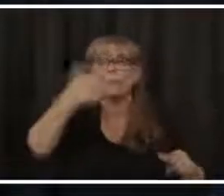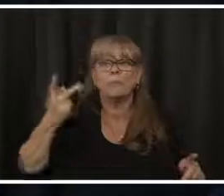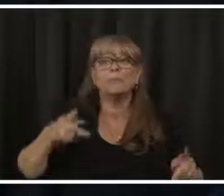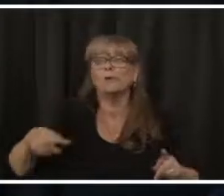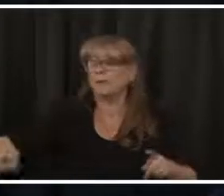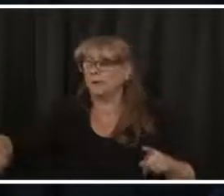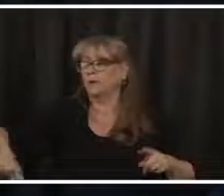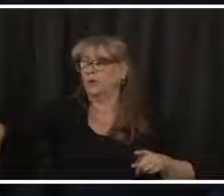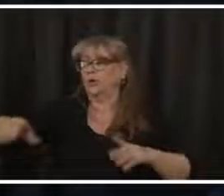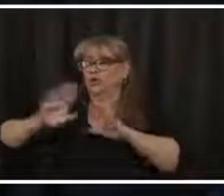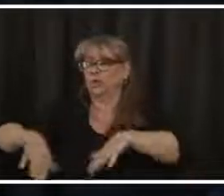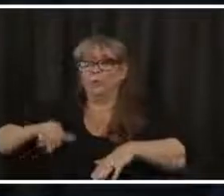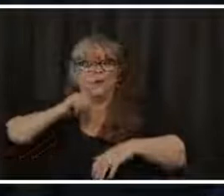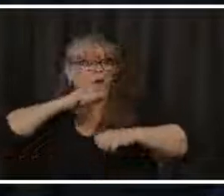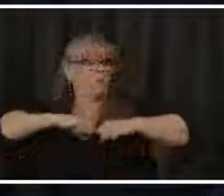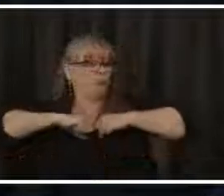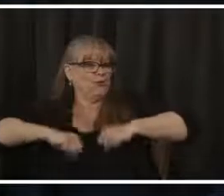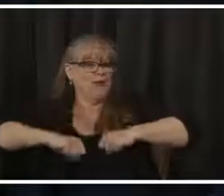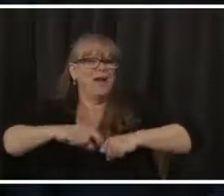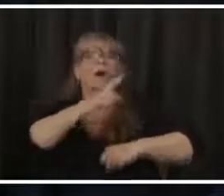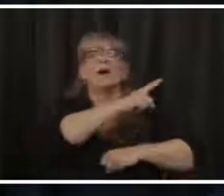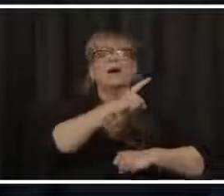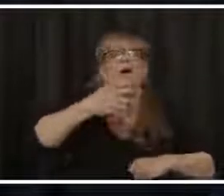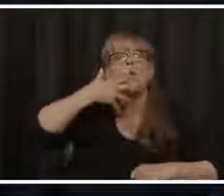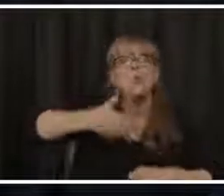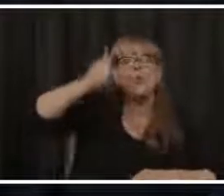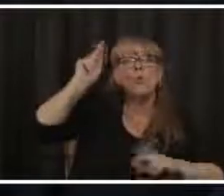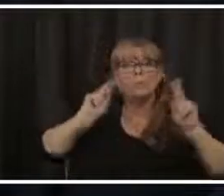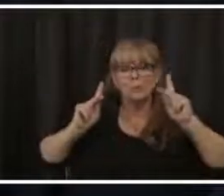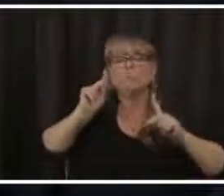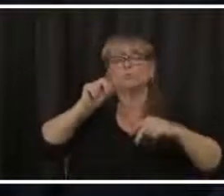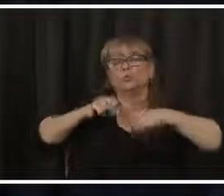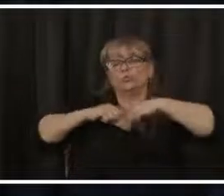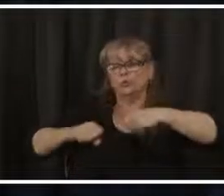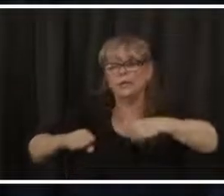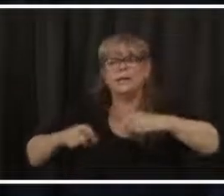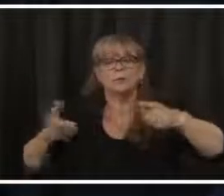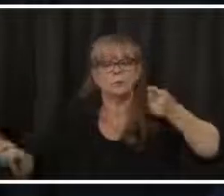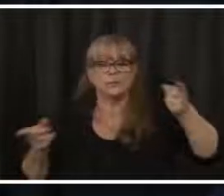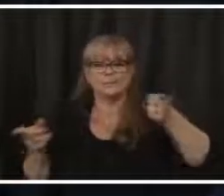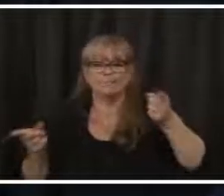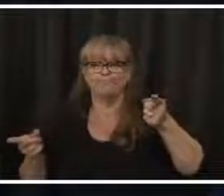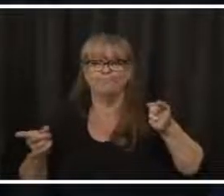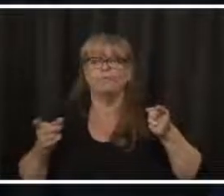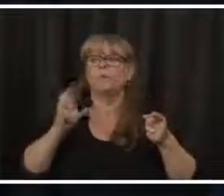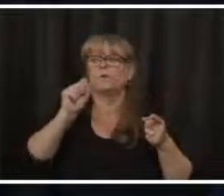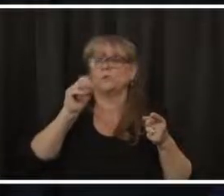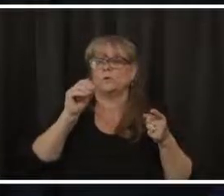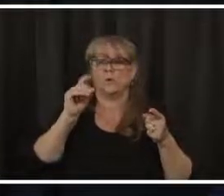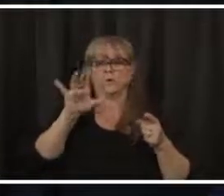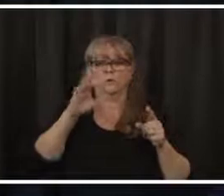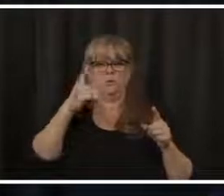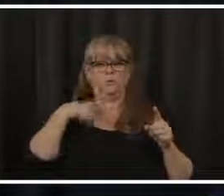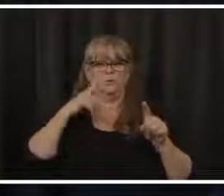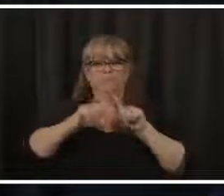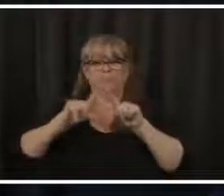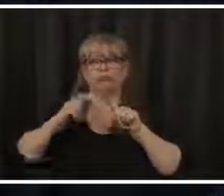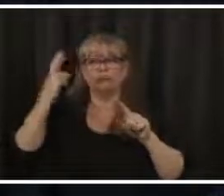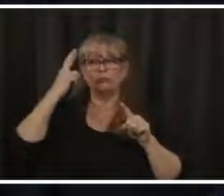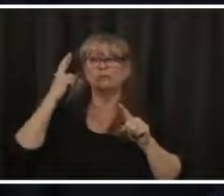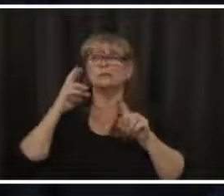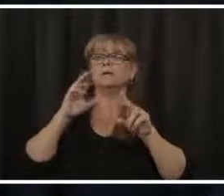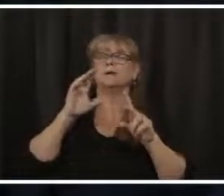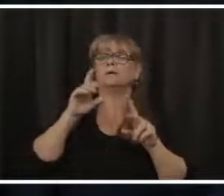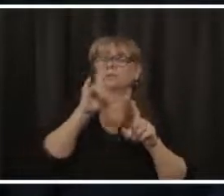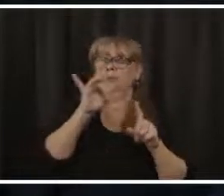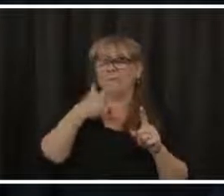young people don't have that level of protection. So, again, there's some of all of that in this. We are very confident that, the